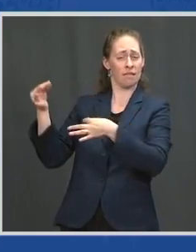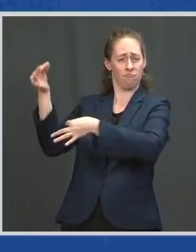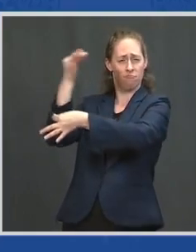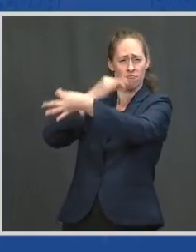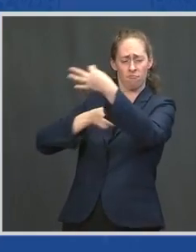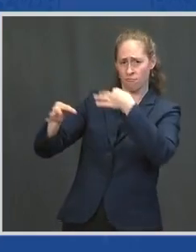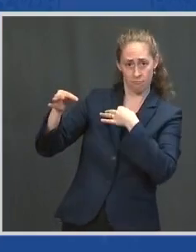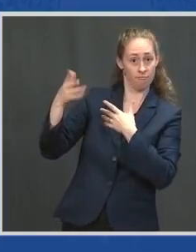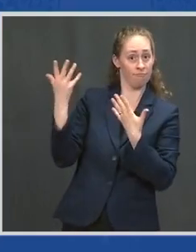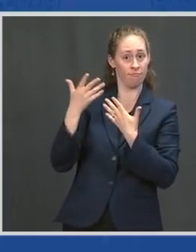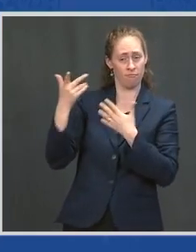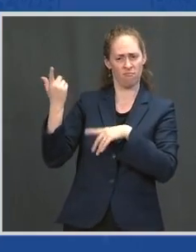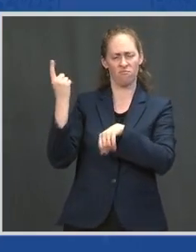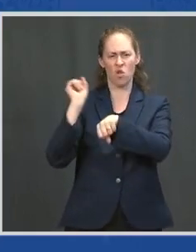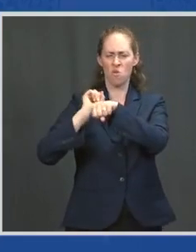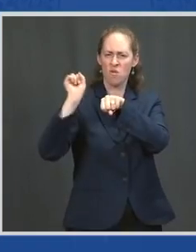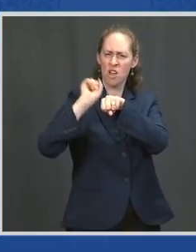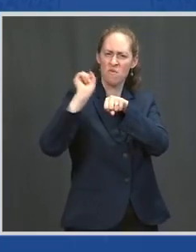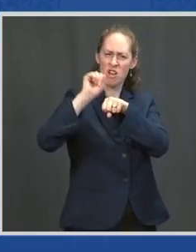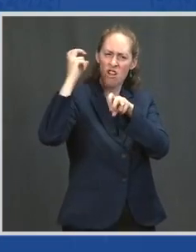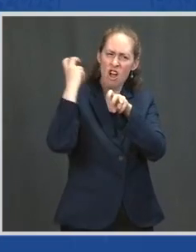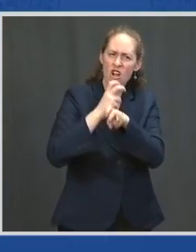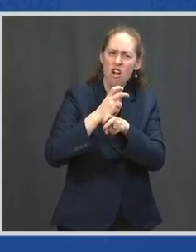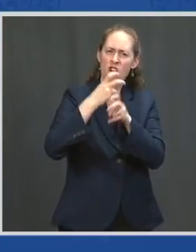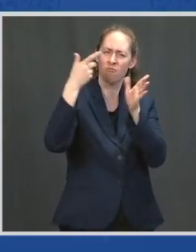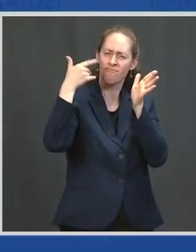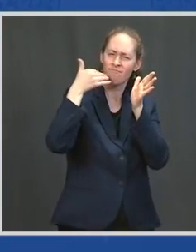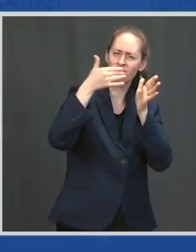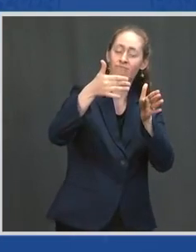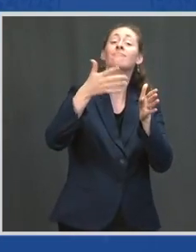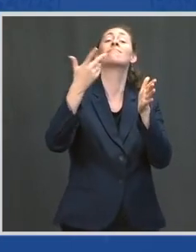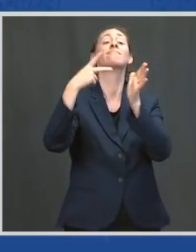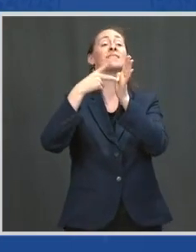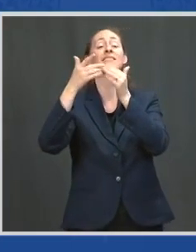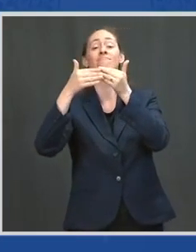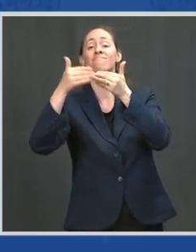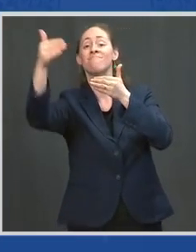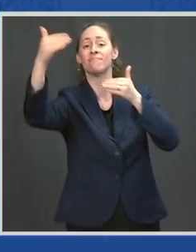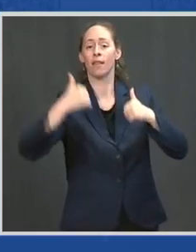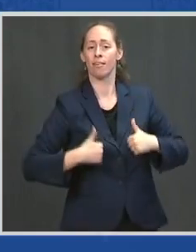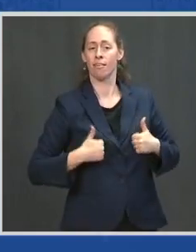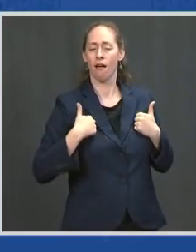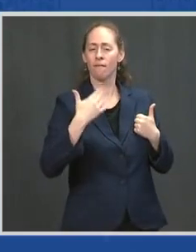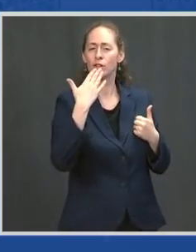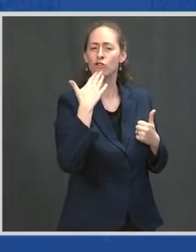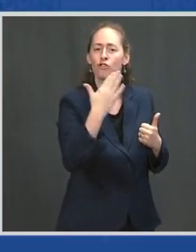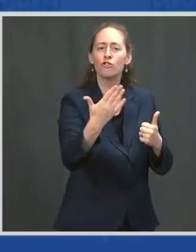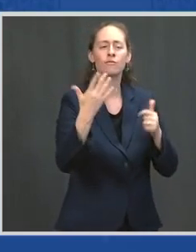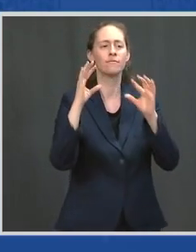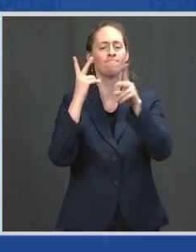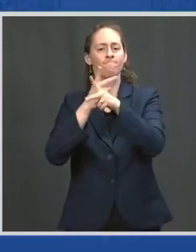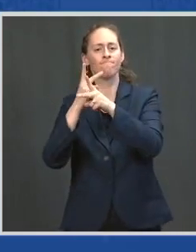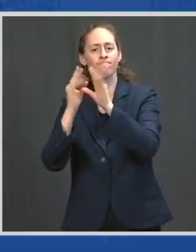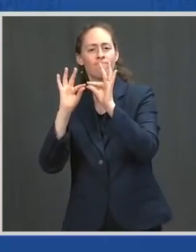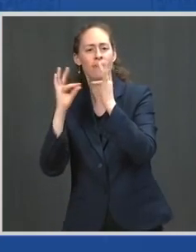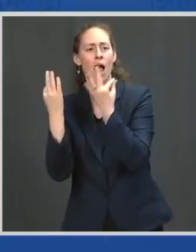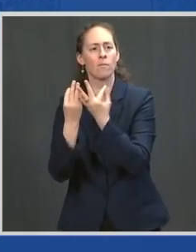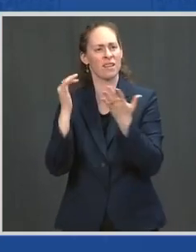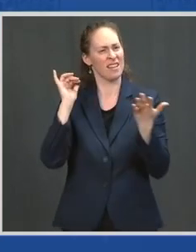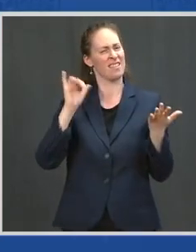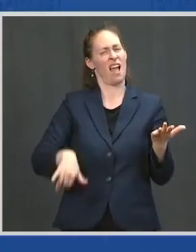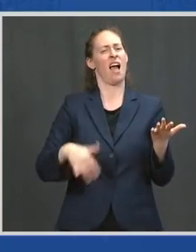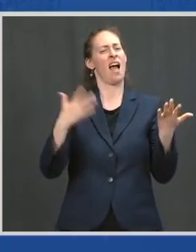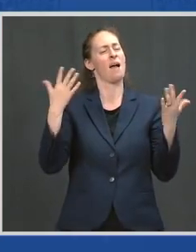and build a good life for themselves and their families. And that's exactly what community colleges